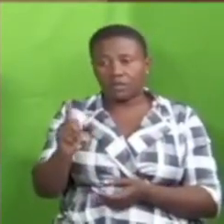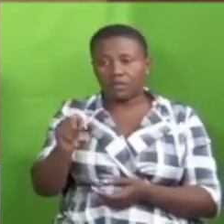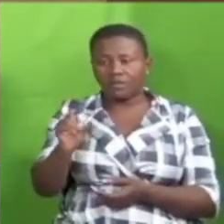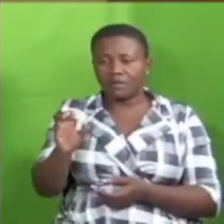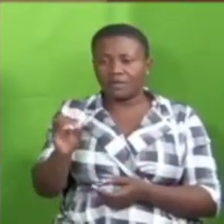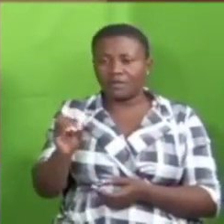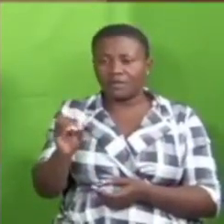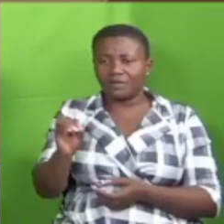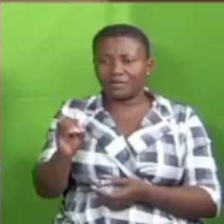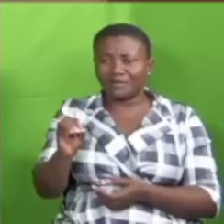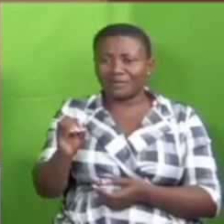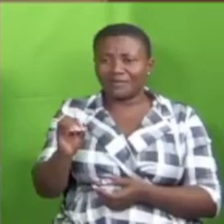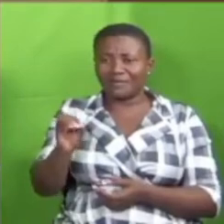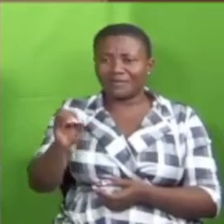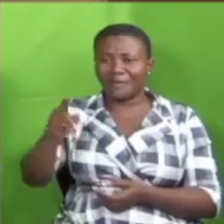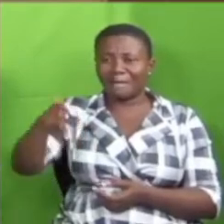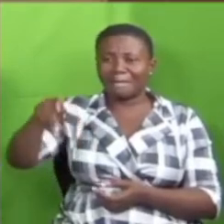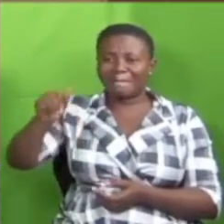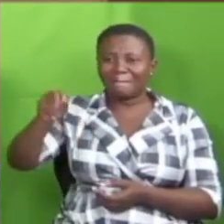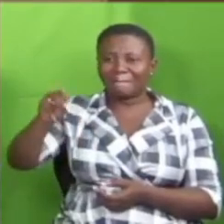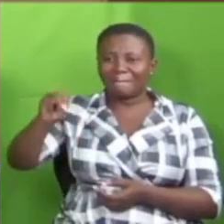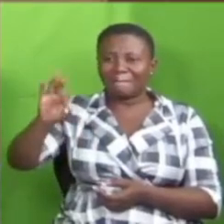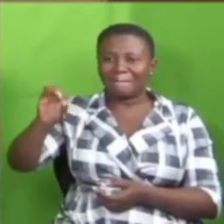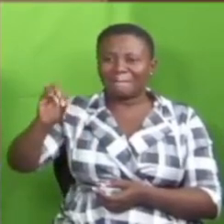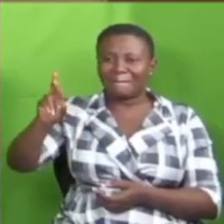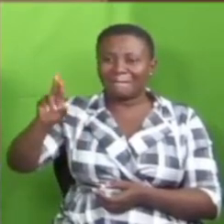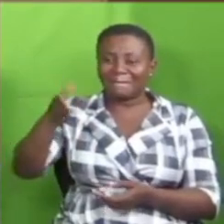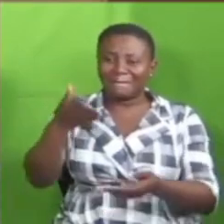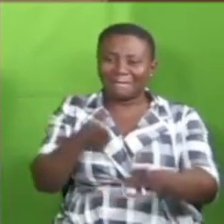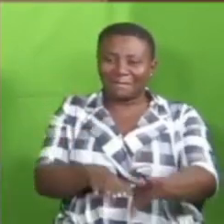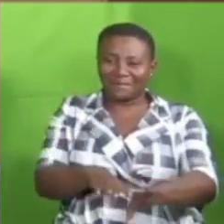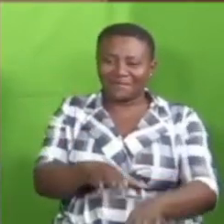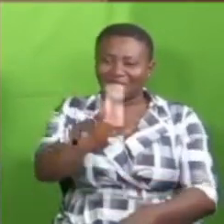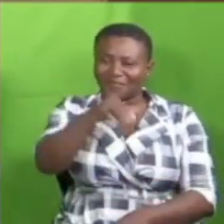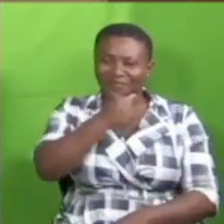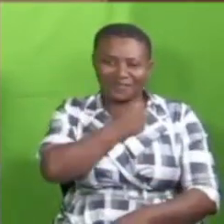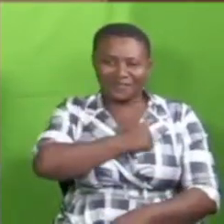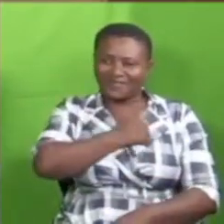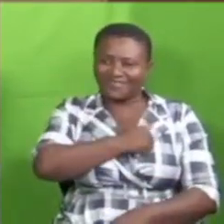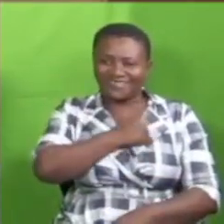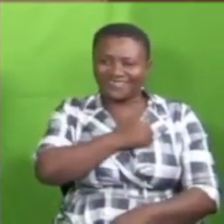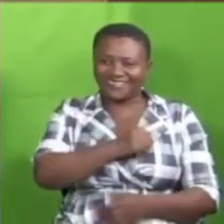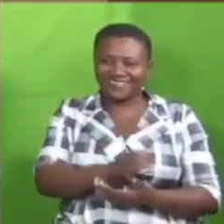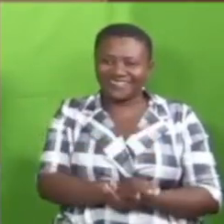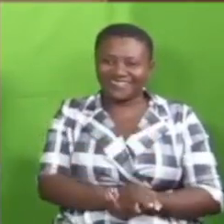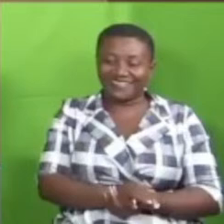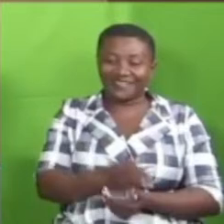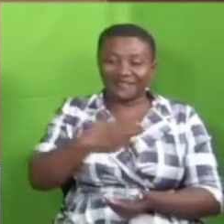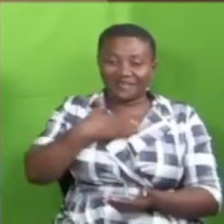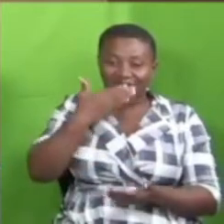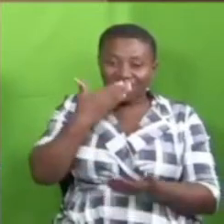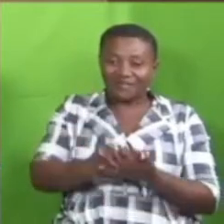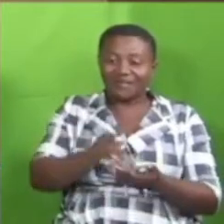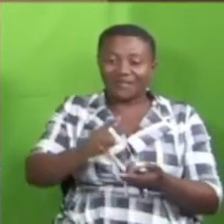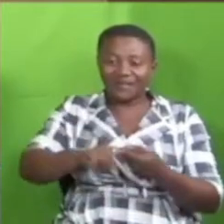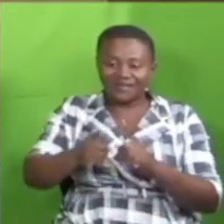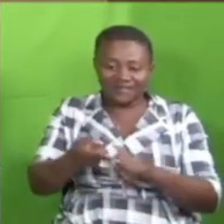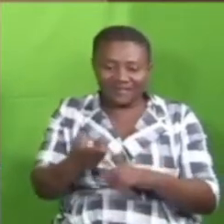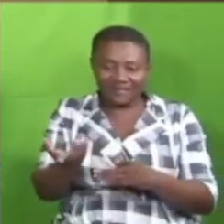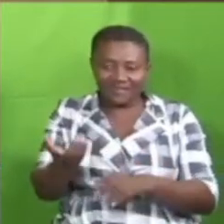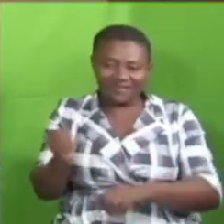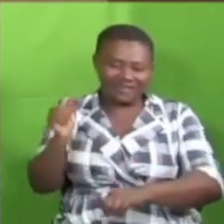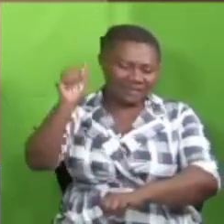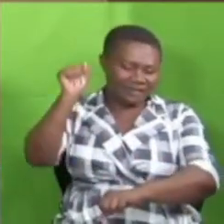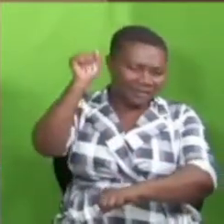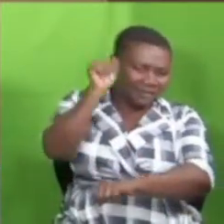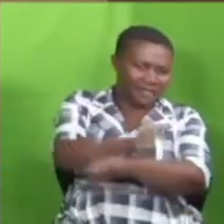was actually my brother in law. Mr. Speaker, my good friend was the MP he defeated, Honorable